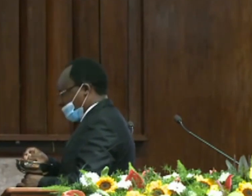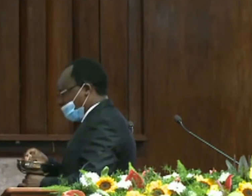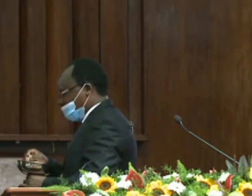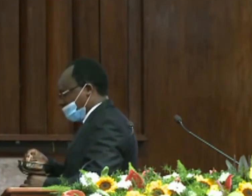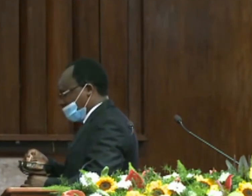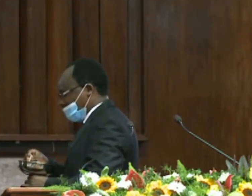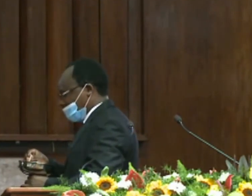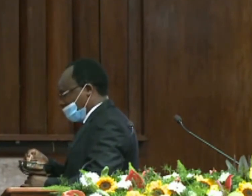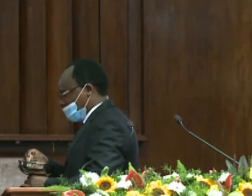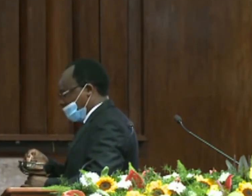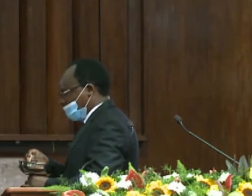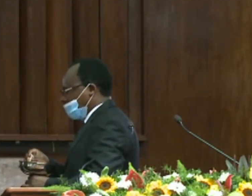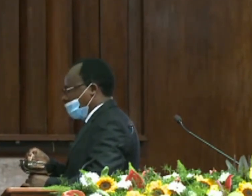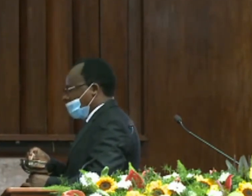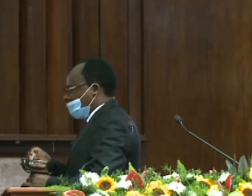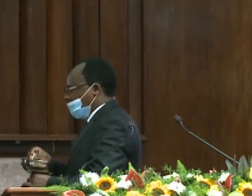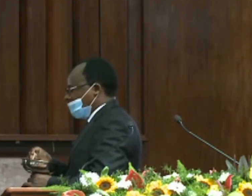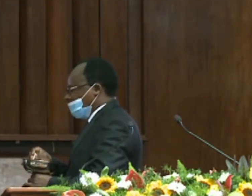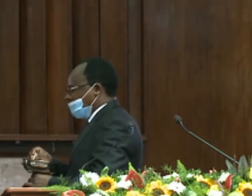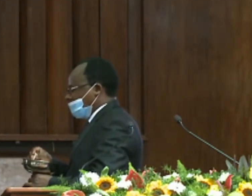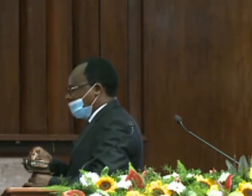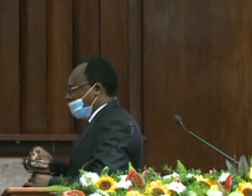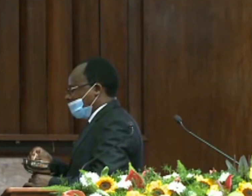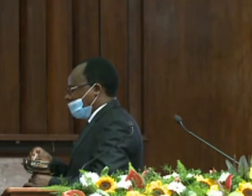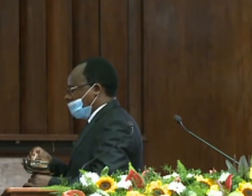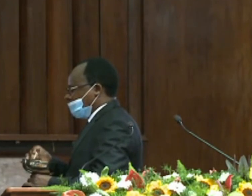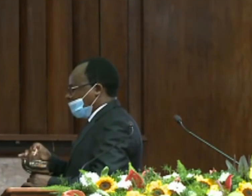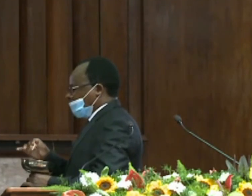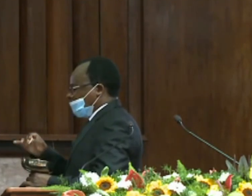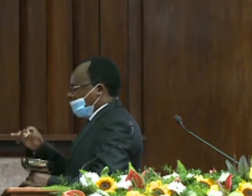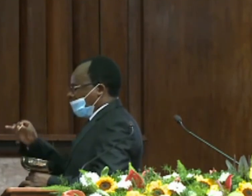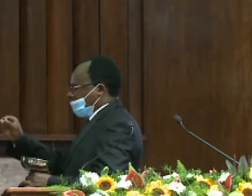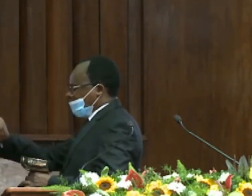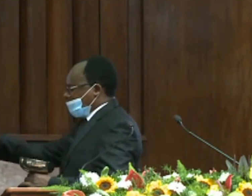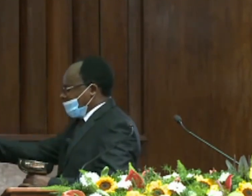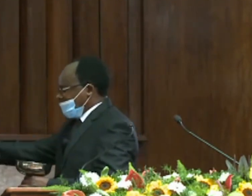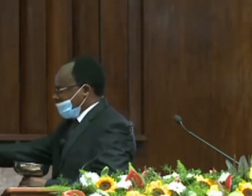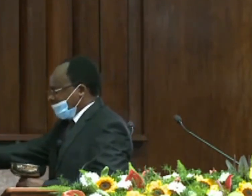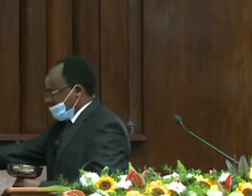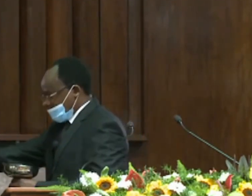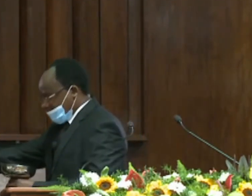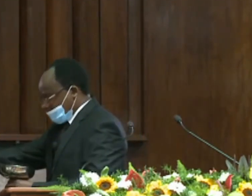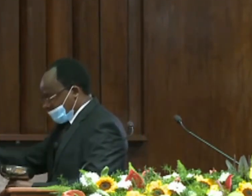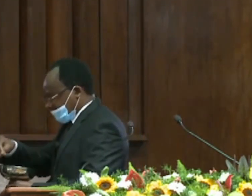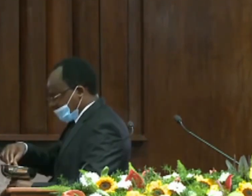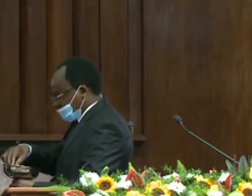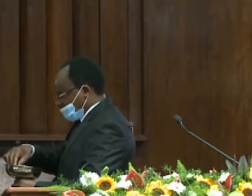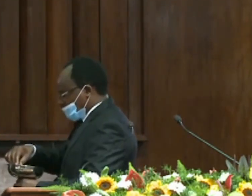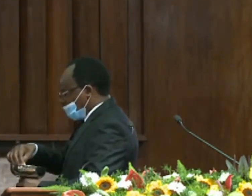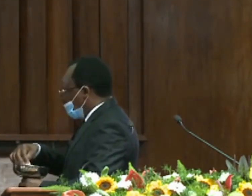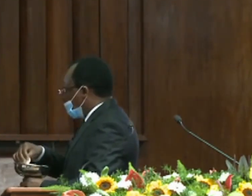directors. Idzani mzalandire zomwe ndikazikisa mumanja ya tsogoleri azigawo awiri. The body and blood of